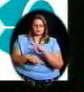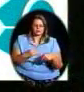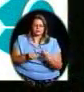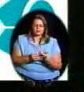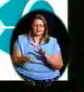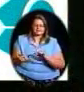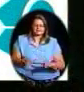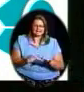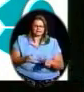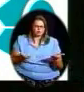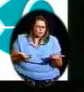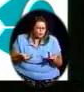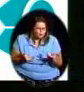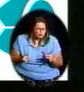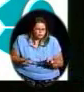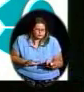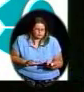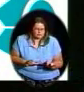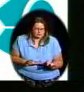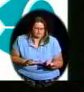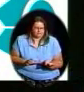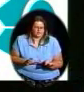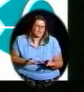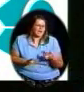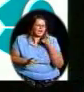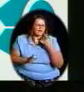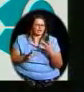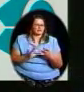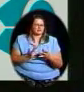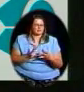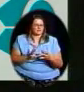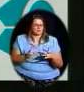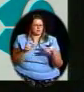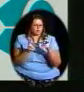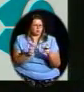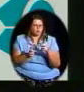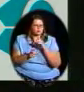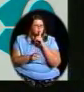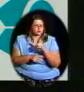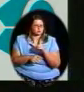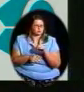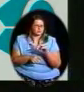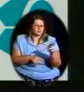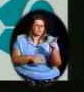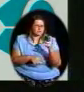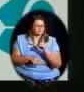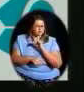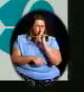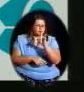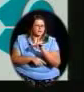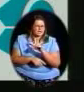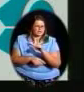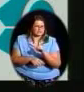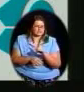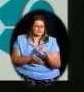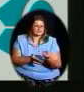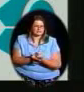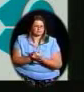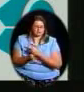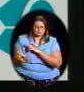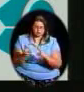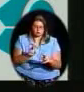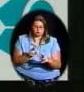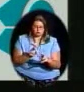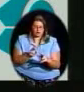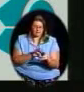we actually doing? And I think the quote there is sometimes the reality for us. Sometimes it's ready,